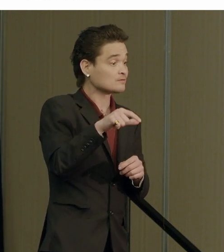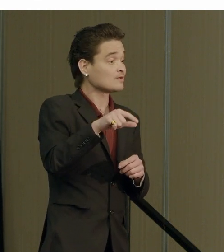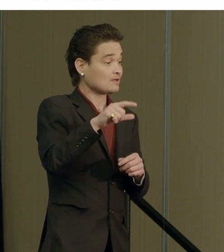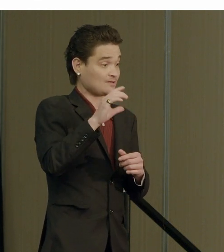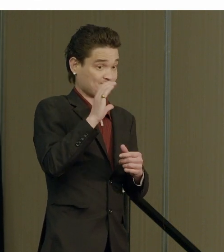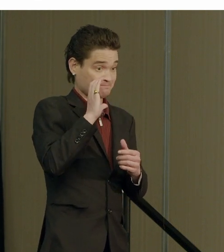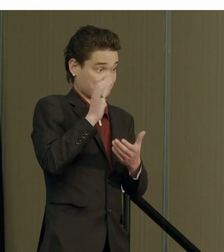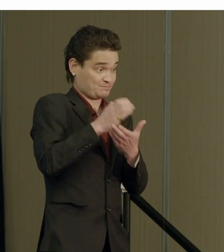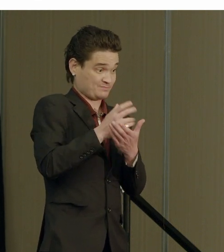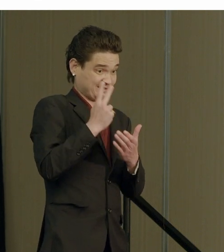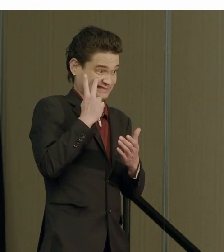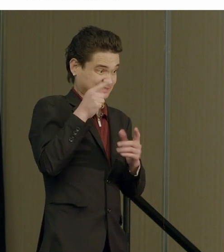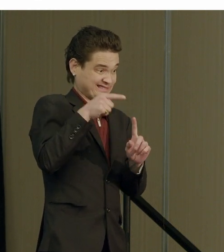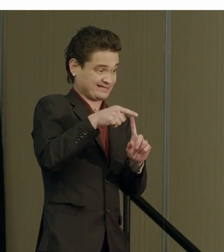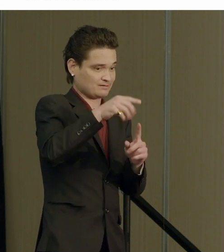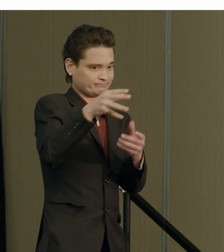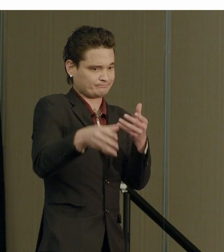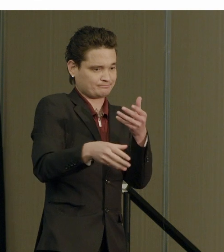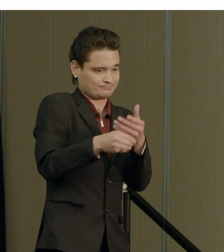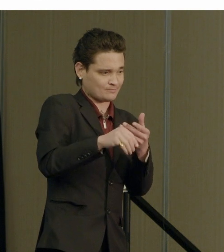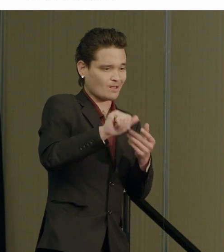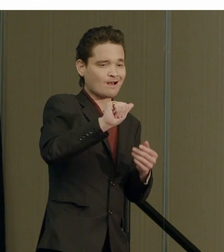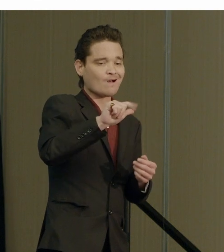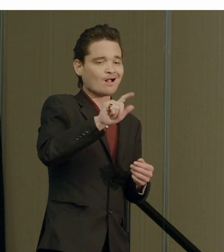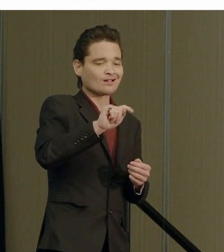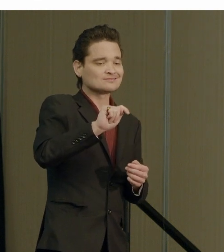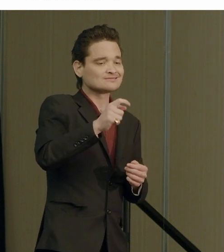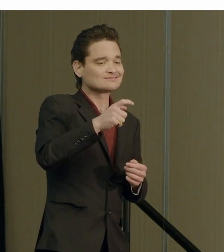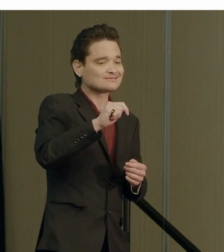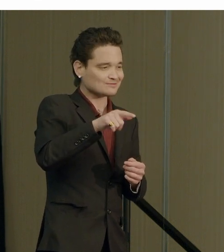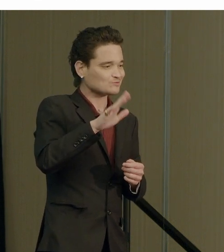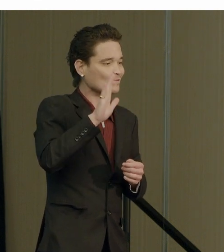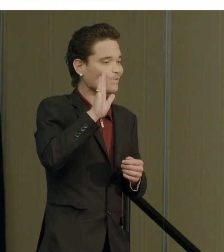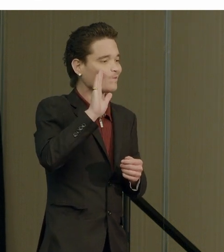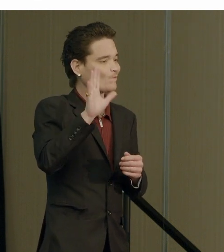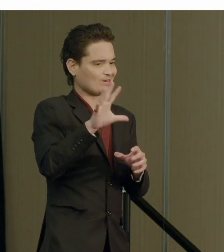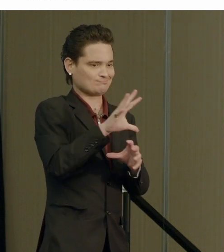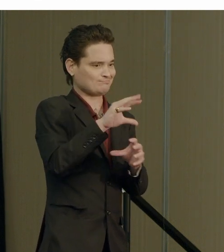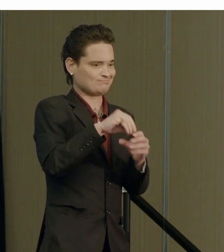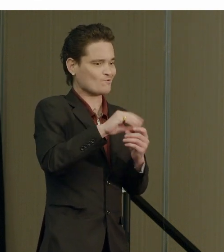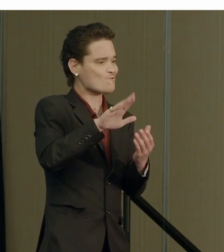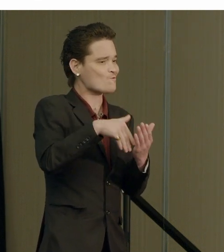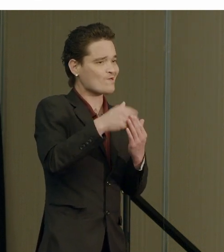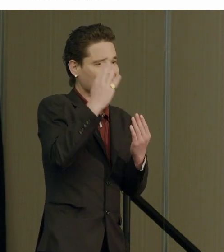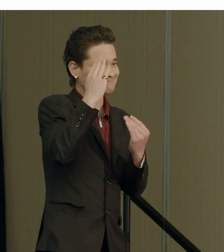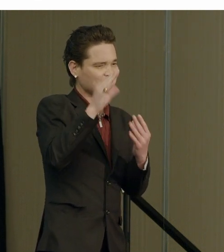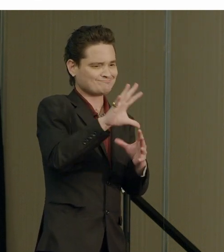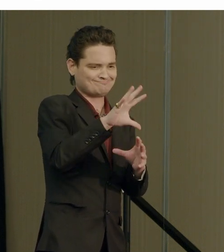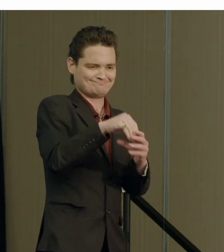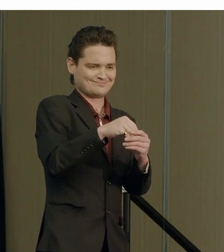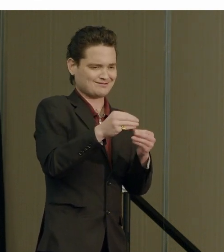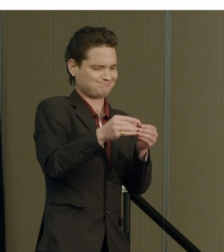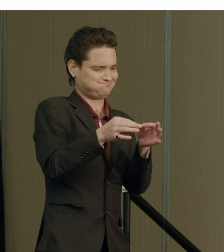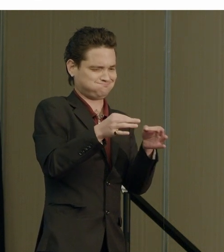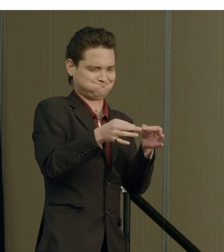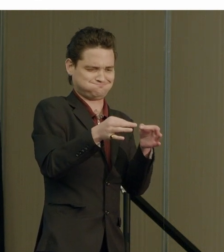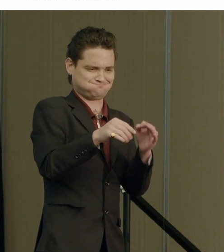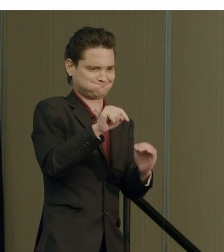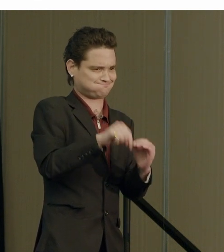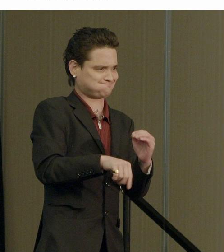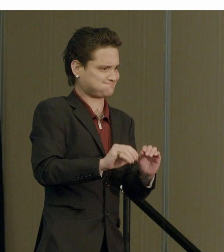alt text across your presentation. And with that, we'll continue our adventure onto Google Maps.